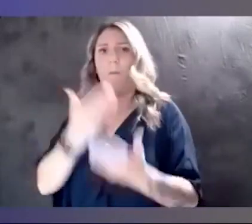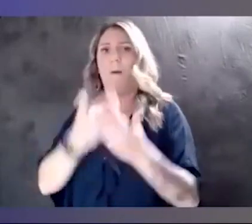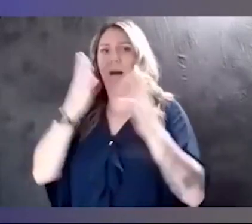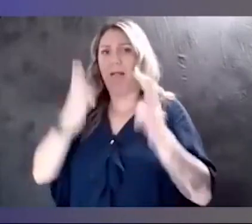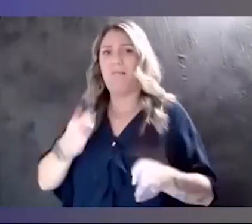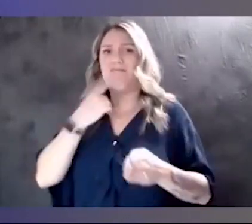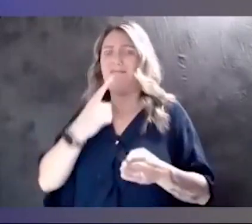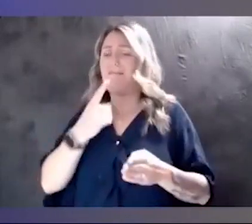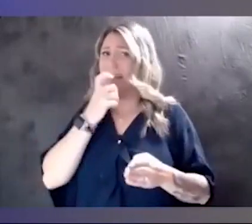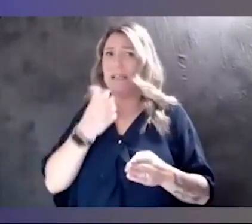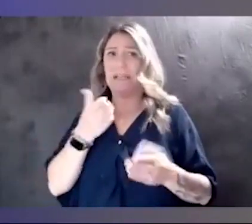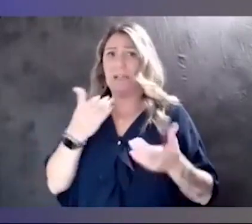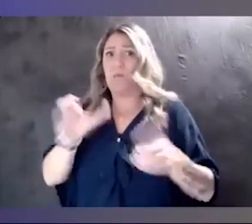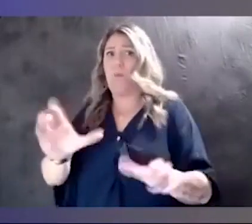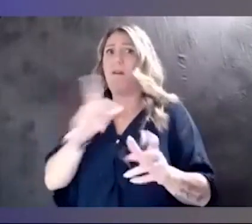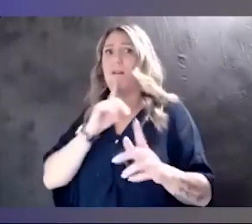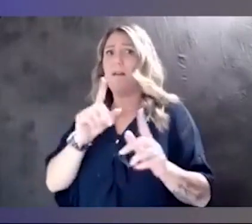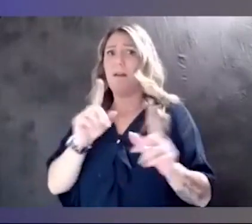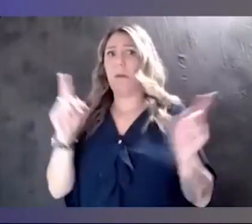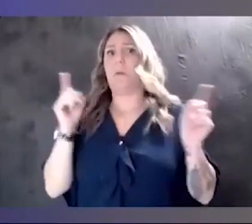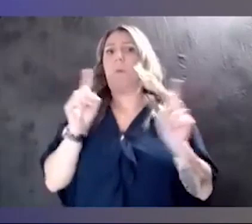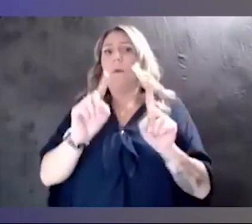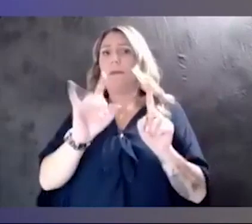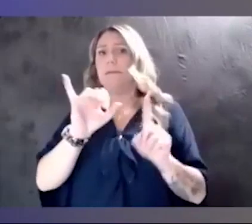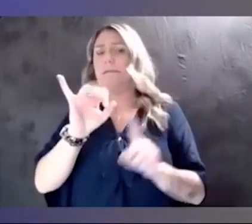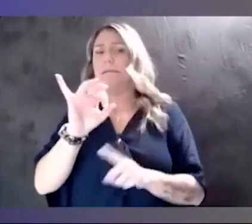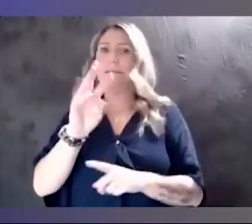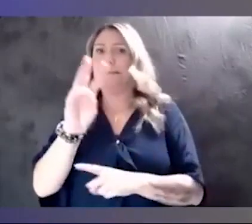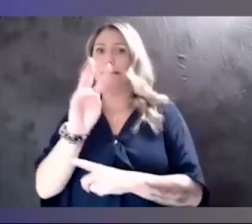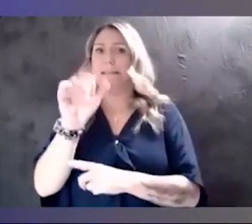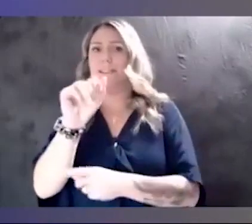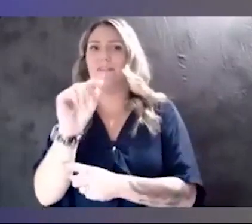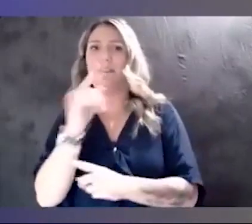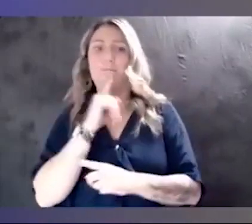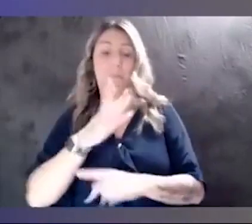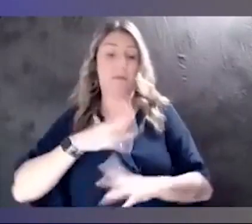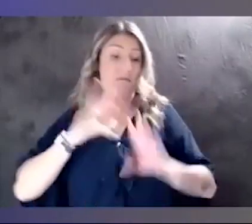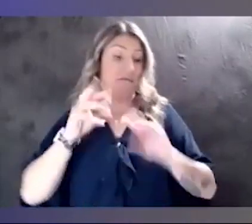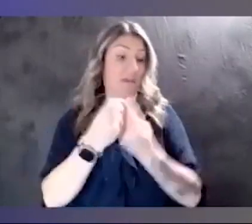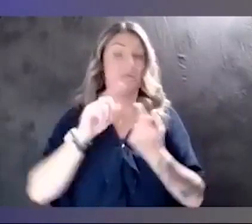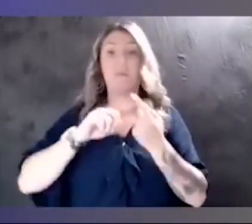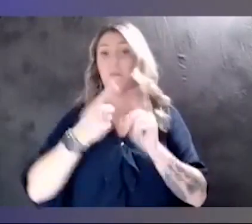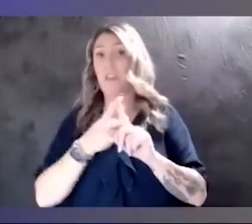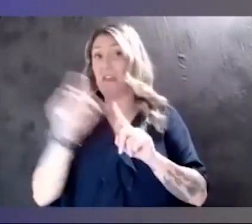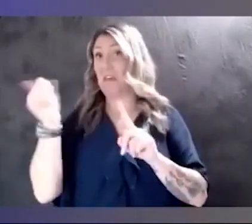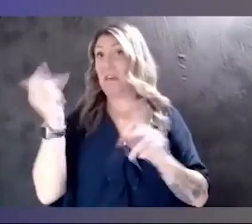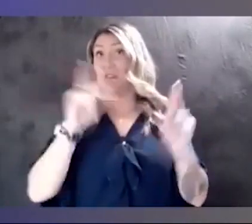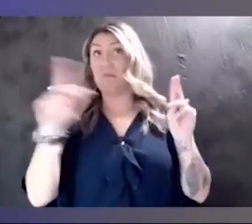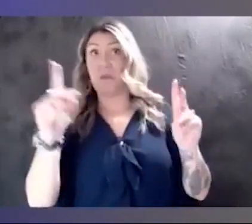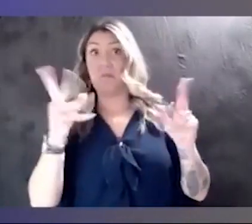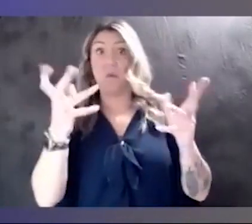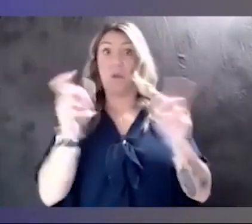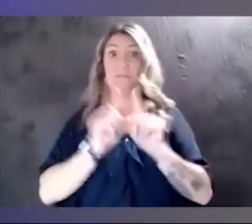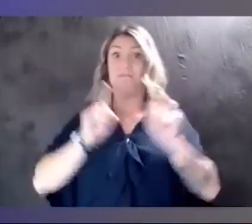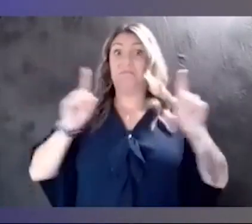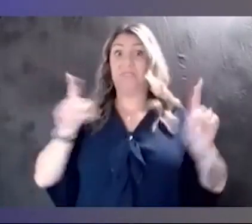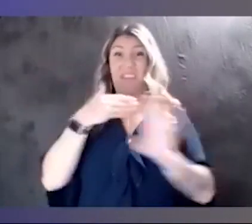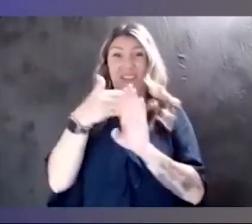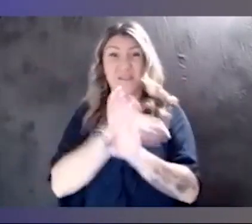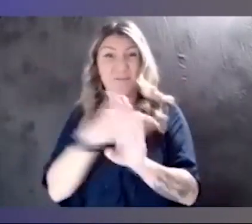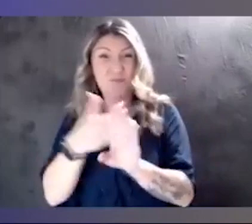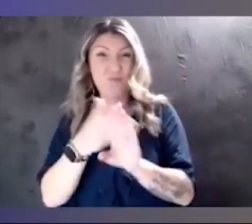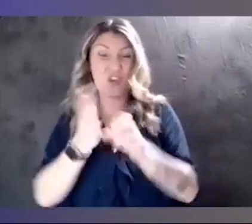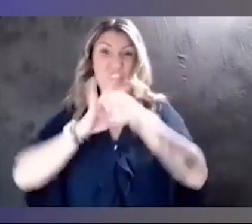them. My friends, my family are the 6 feeters, and everybody else I'd like to be a little bit of distance from. So, and that's pre-COVID. I just don't like to